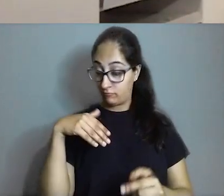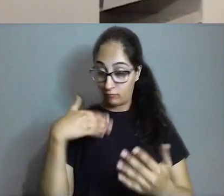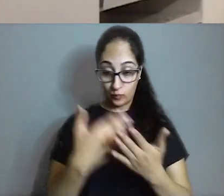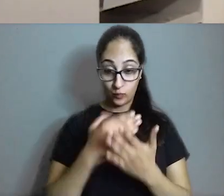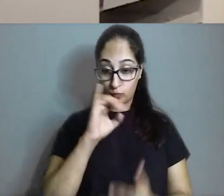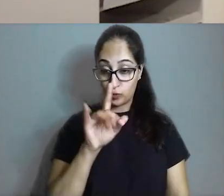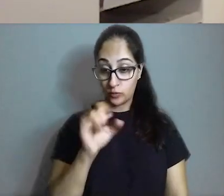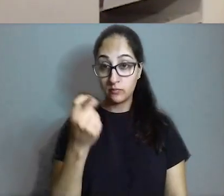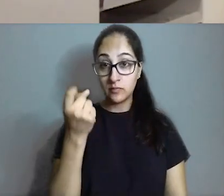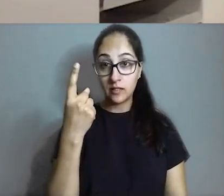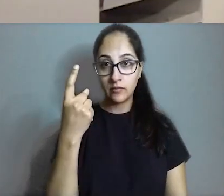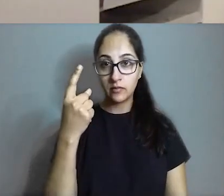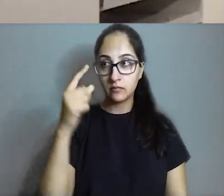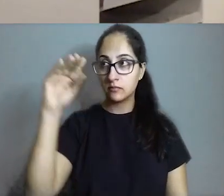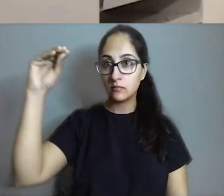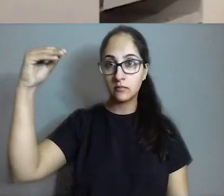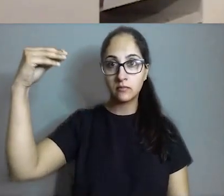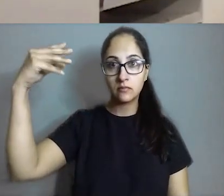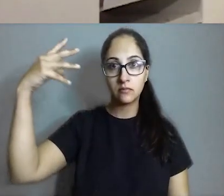came,